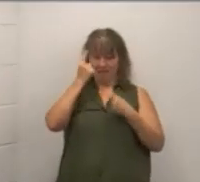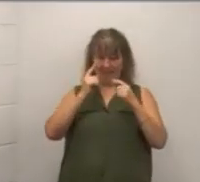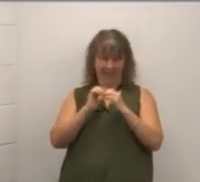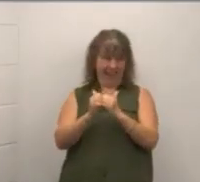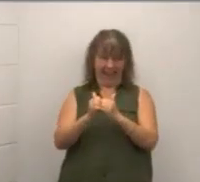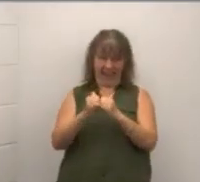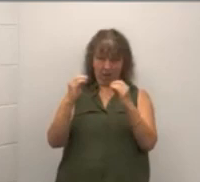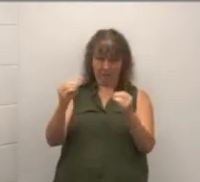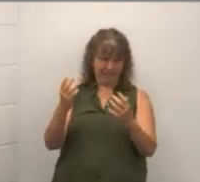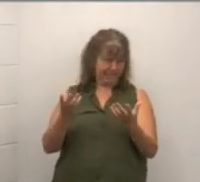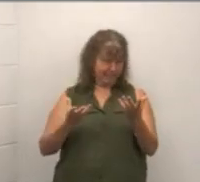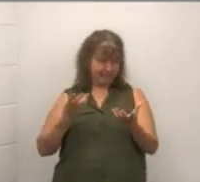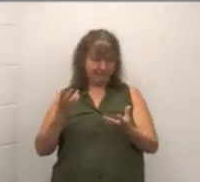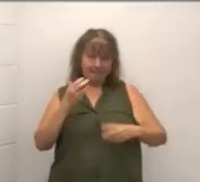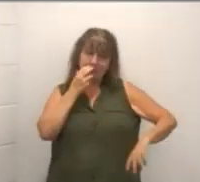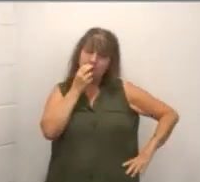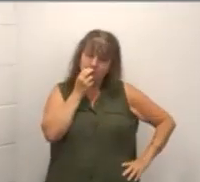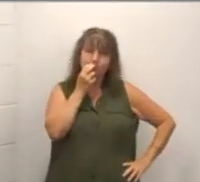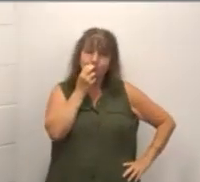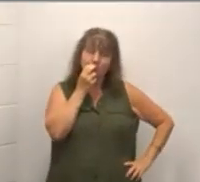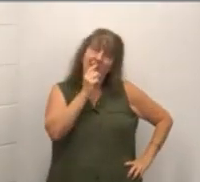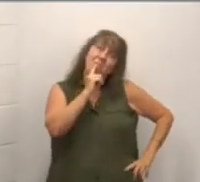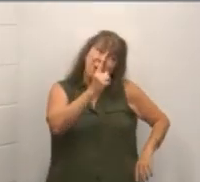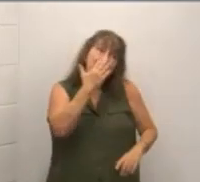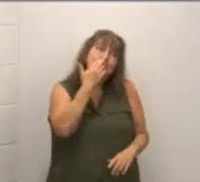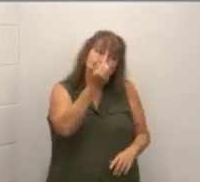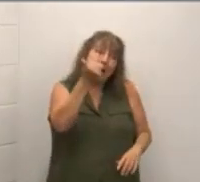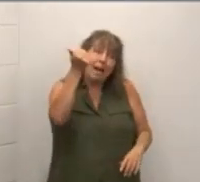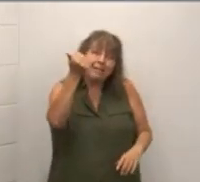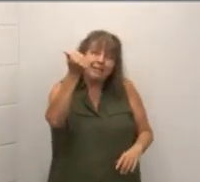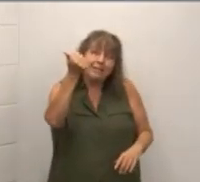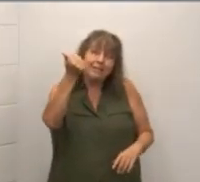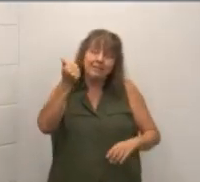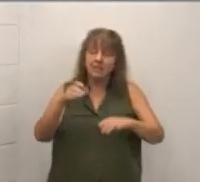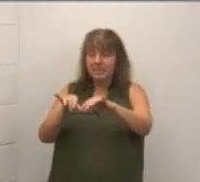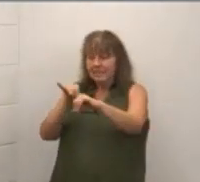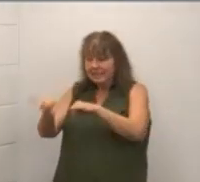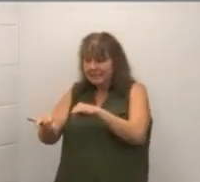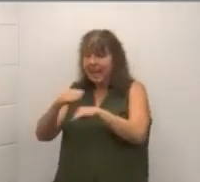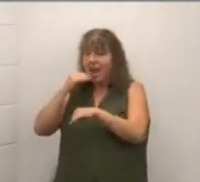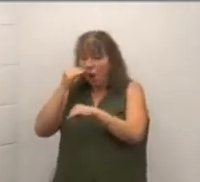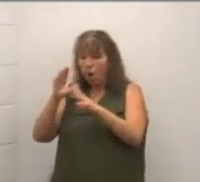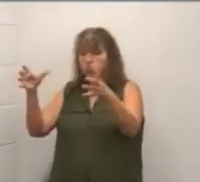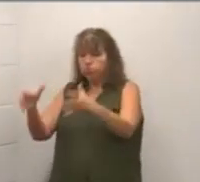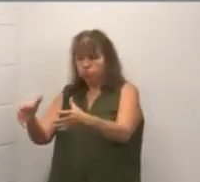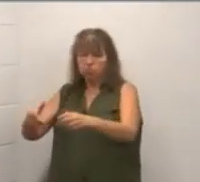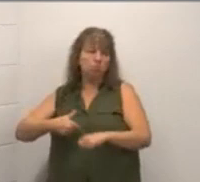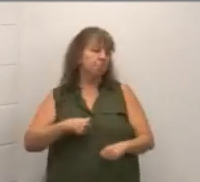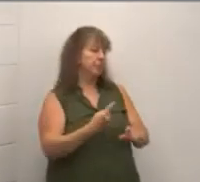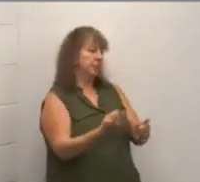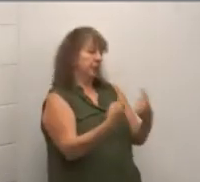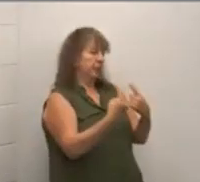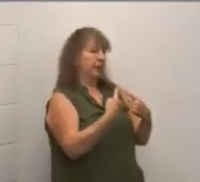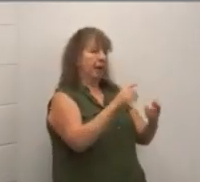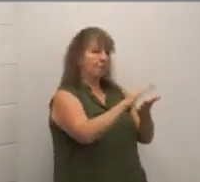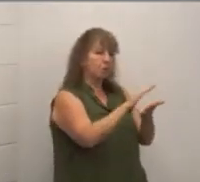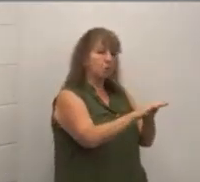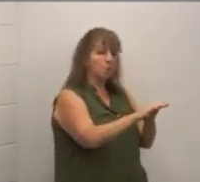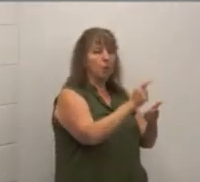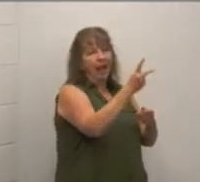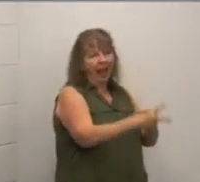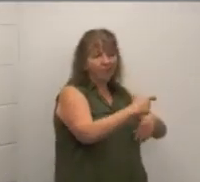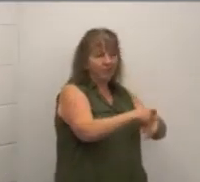feel it's in students' best interest to separate the remote learners from the from those that